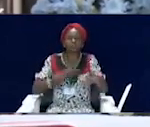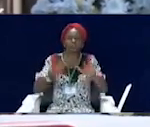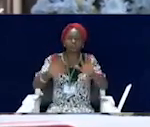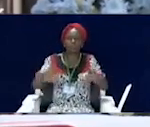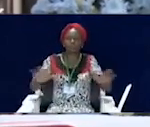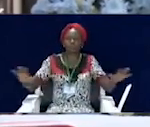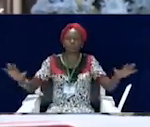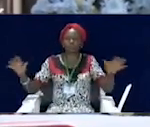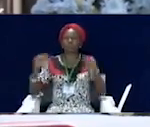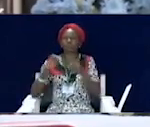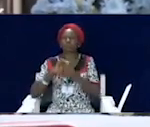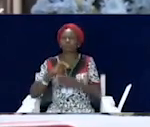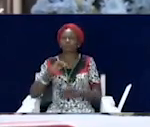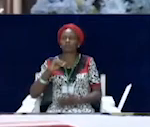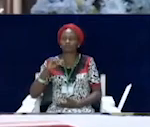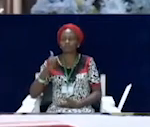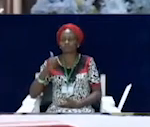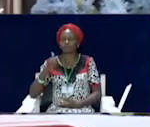children.